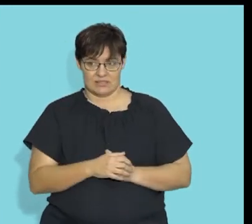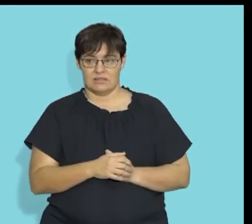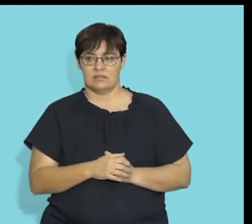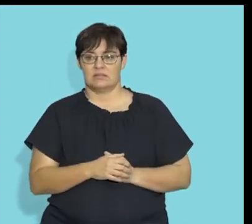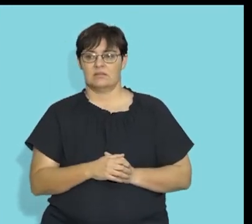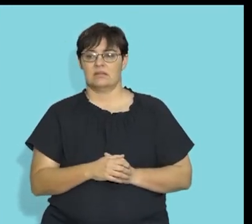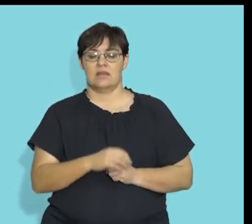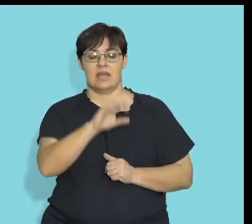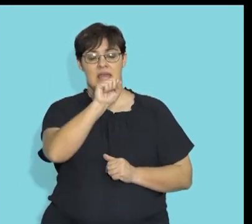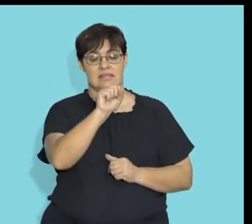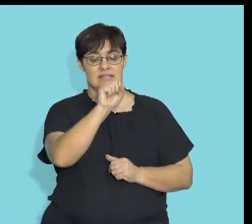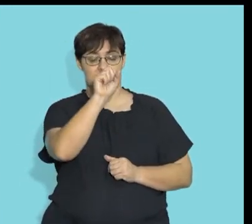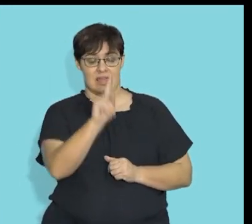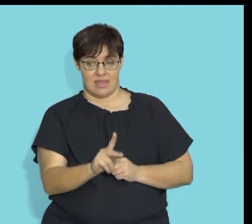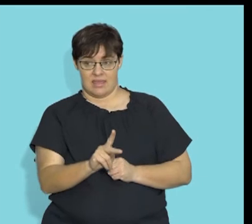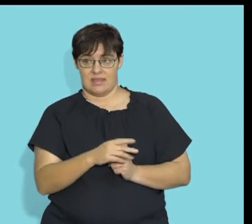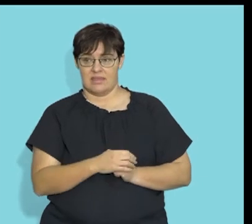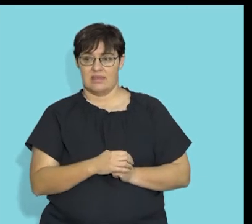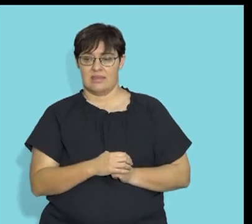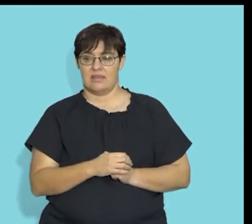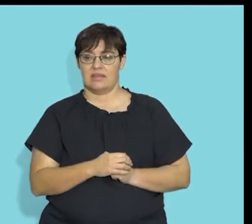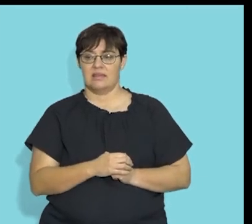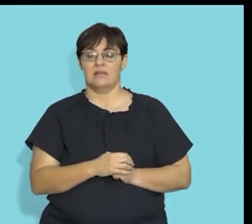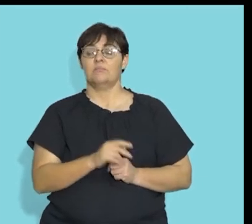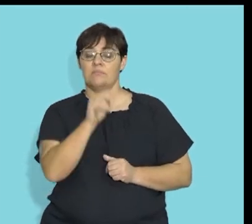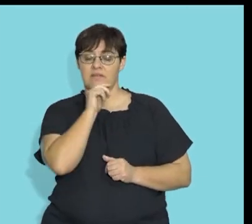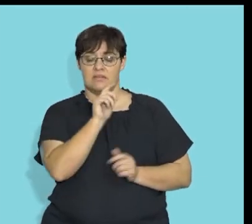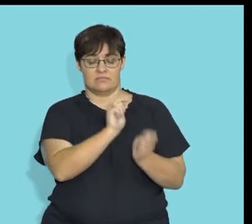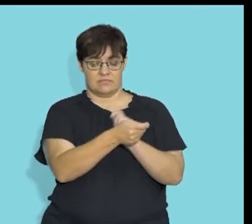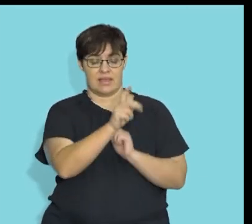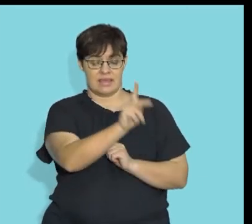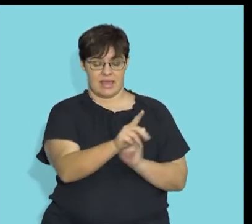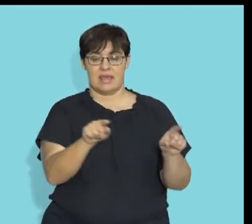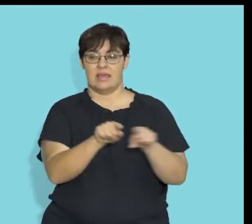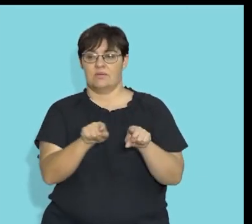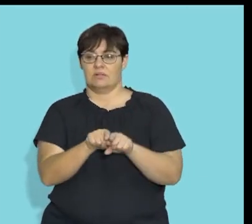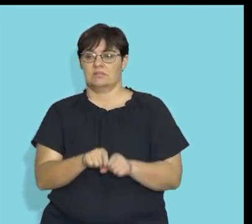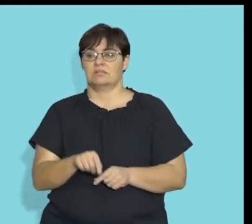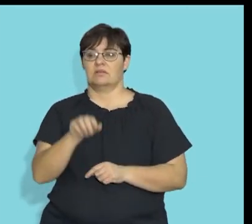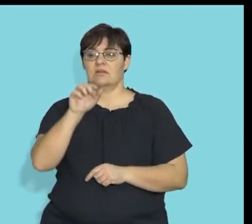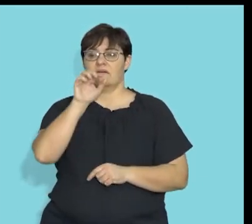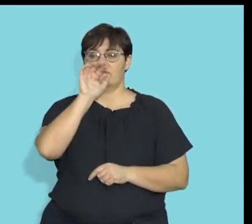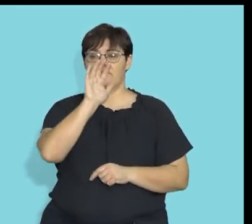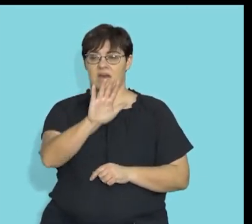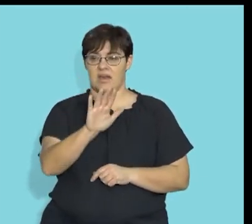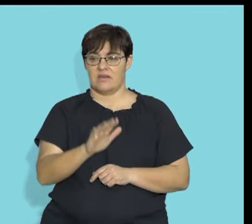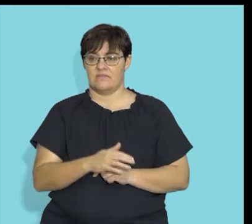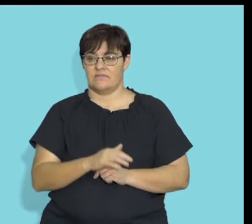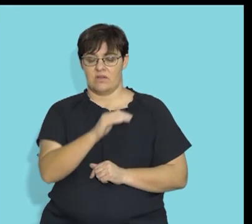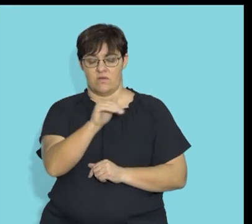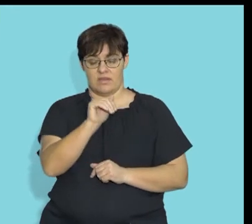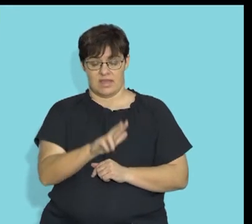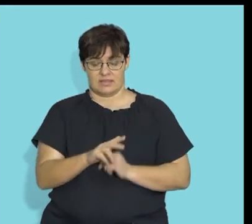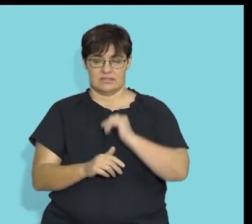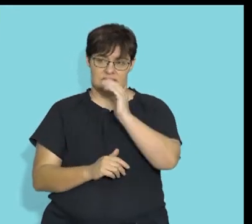to. So I'm going to substitute in K for Sn, which will be equal to 5/8, open